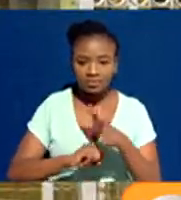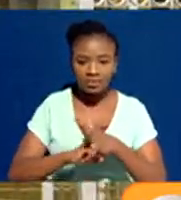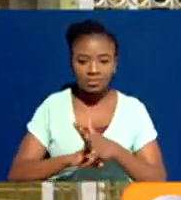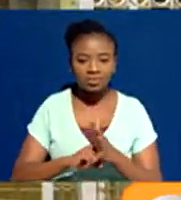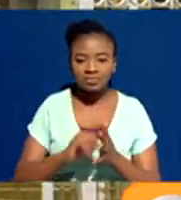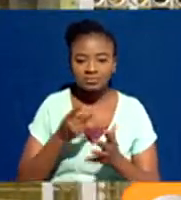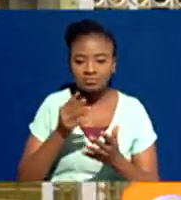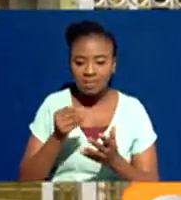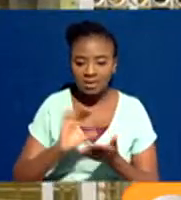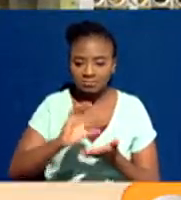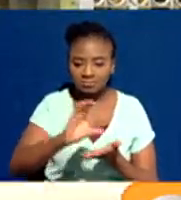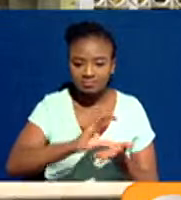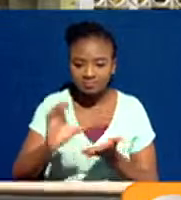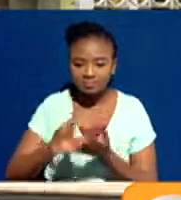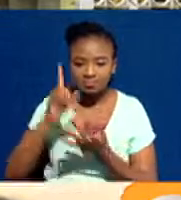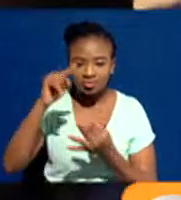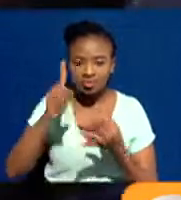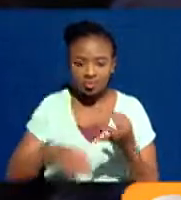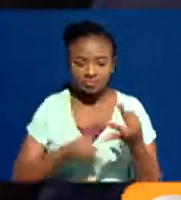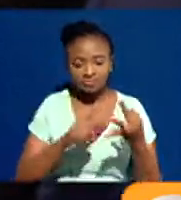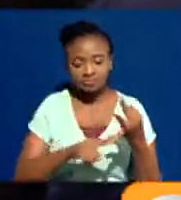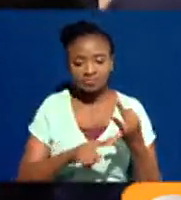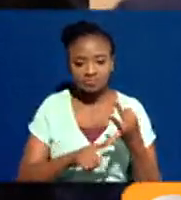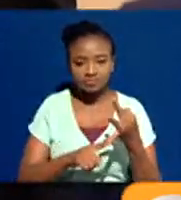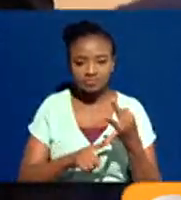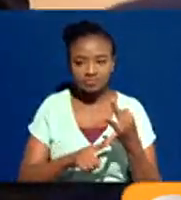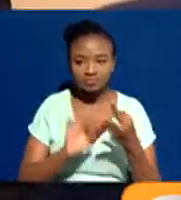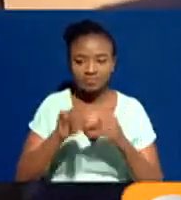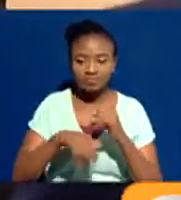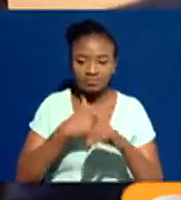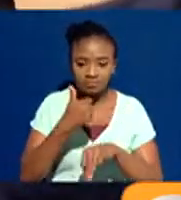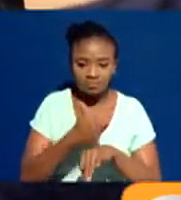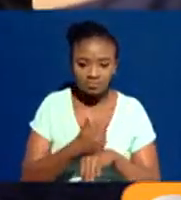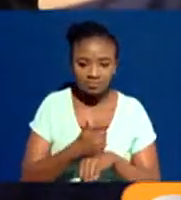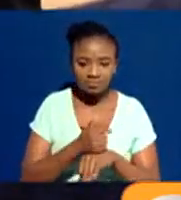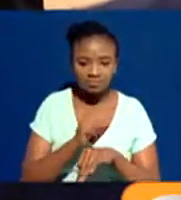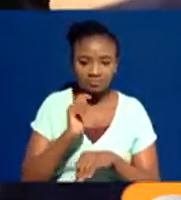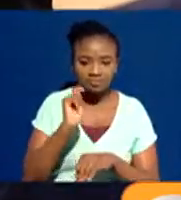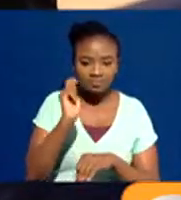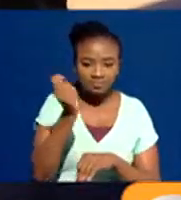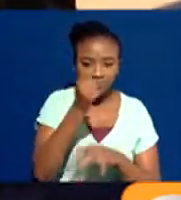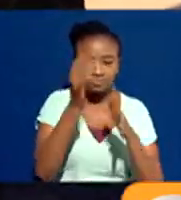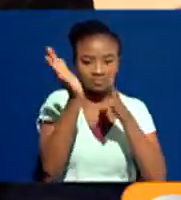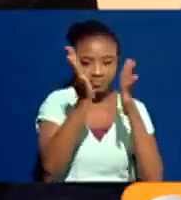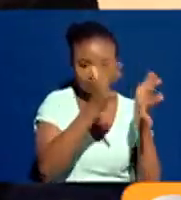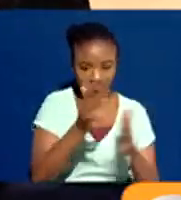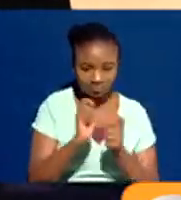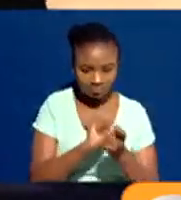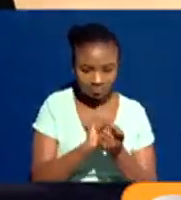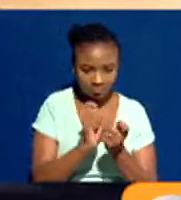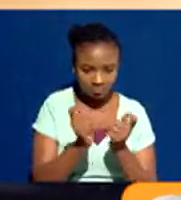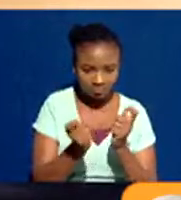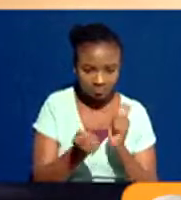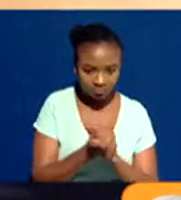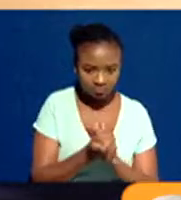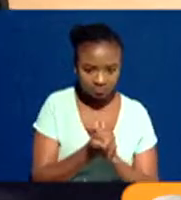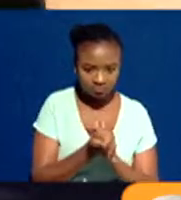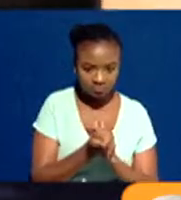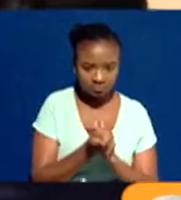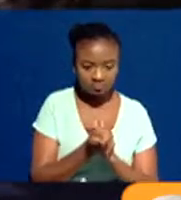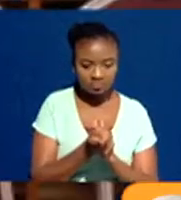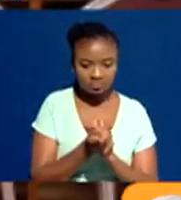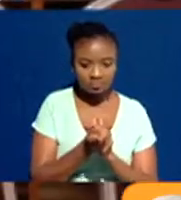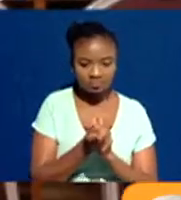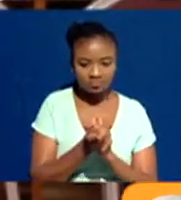main pillars. Part of the support will involve the establishment of a Kenya Climate Change